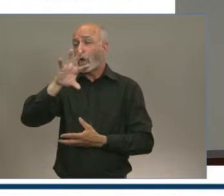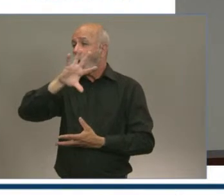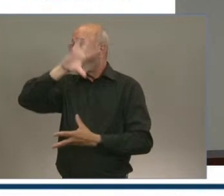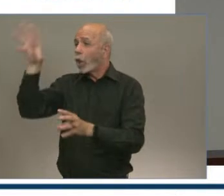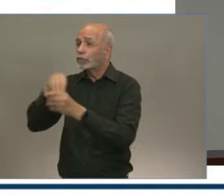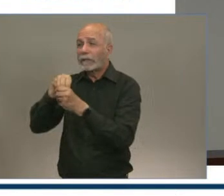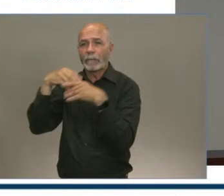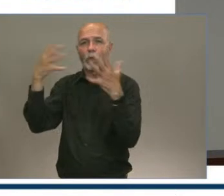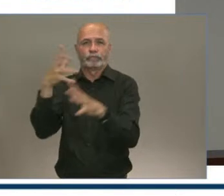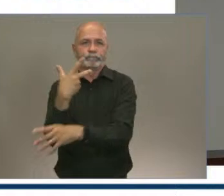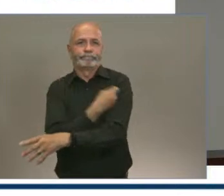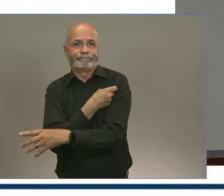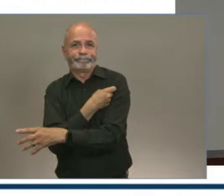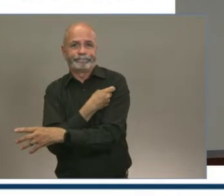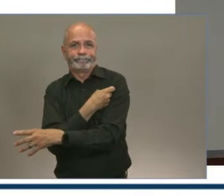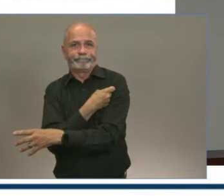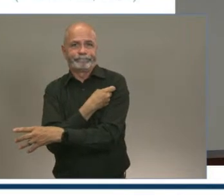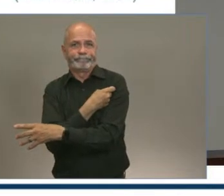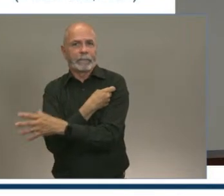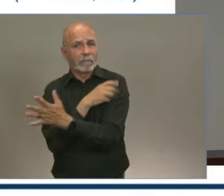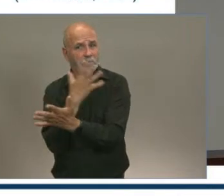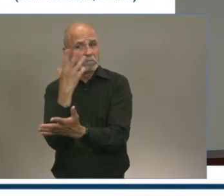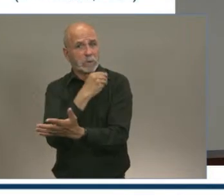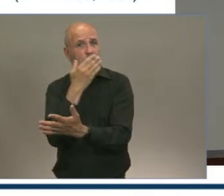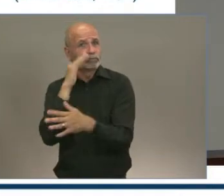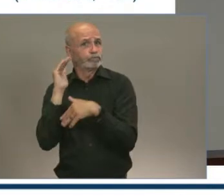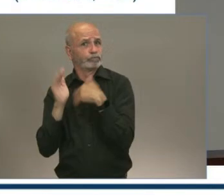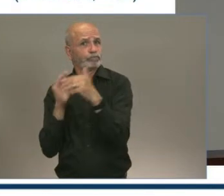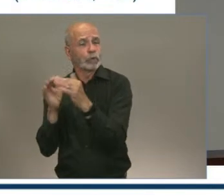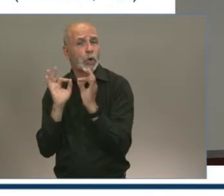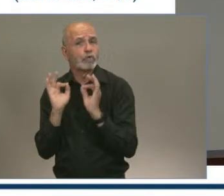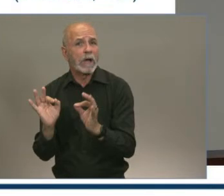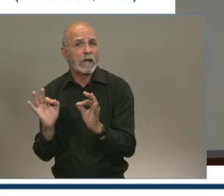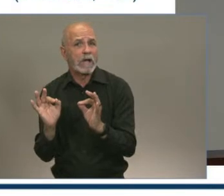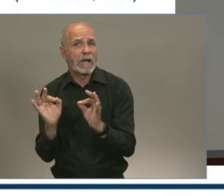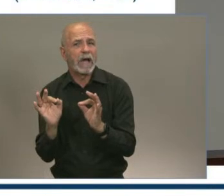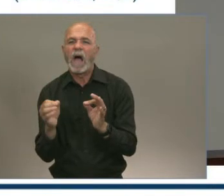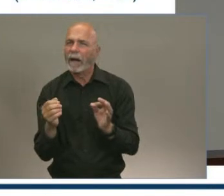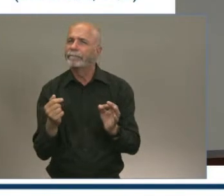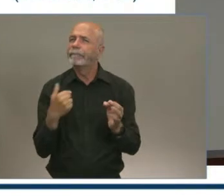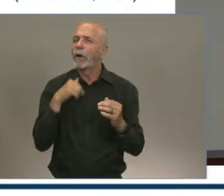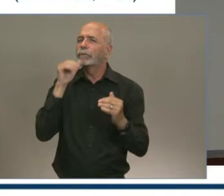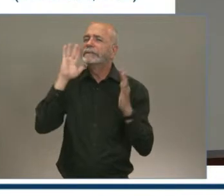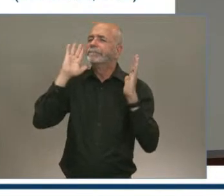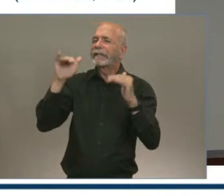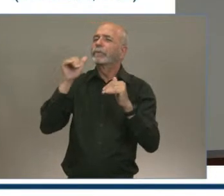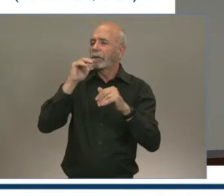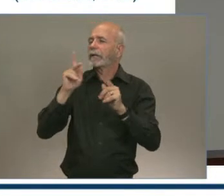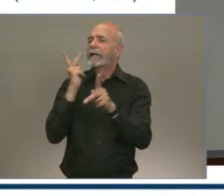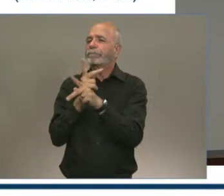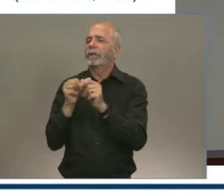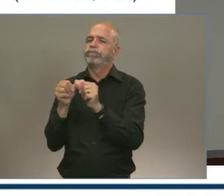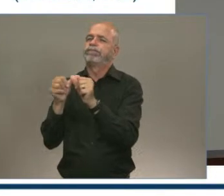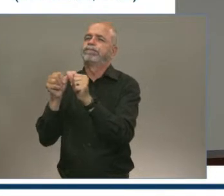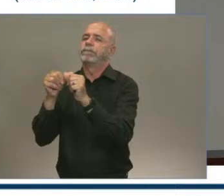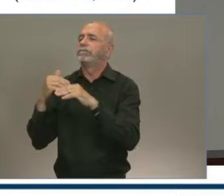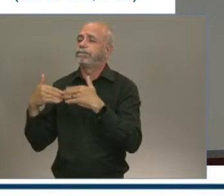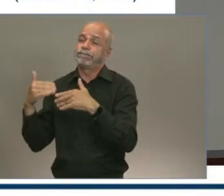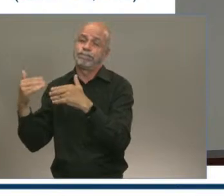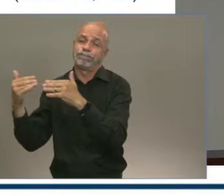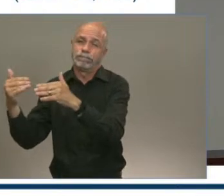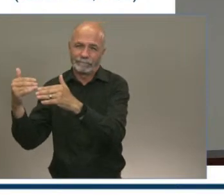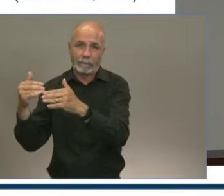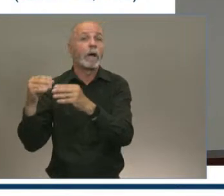The progress is going well, and we expect to continue this rapid pace as we get increased shipments of